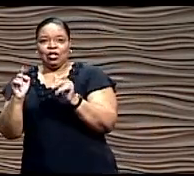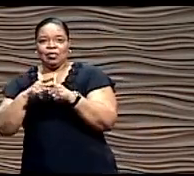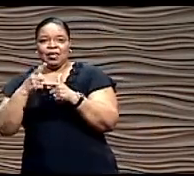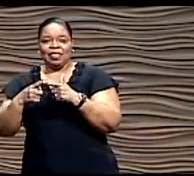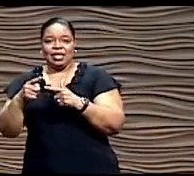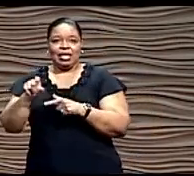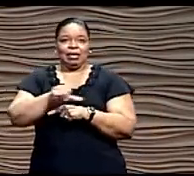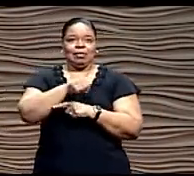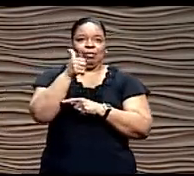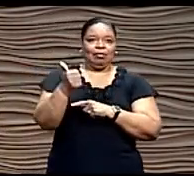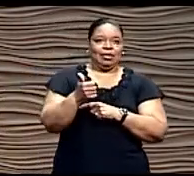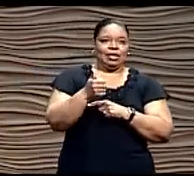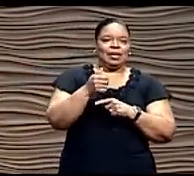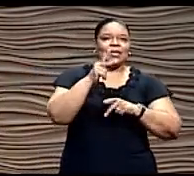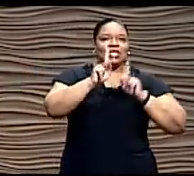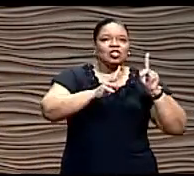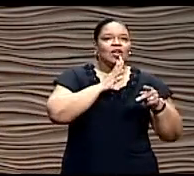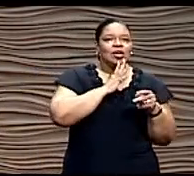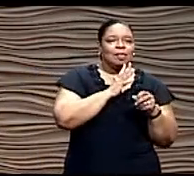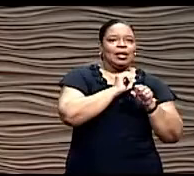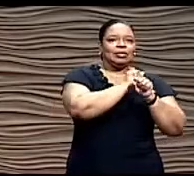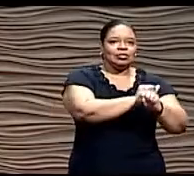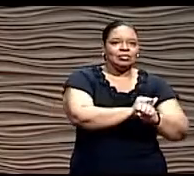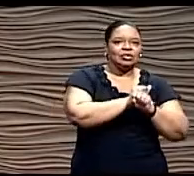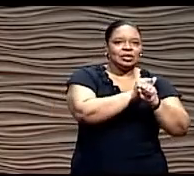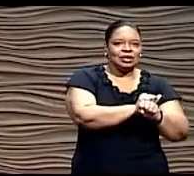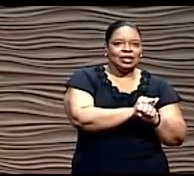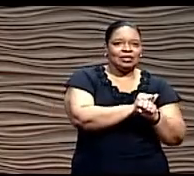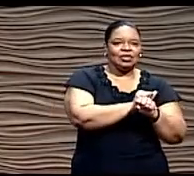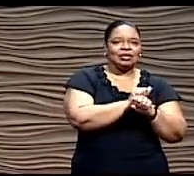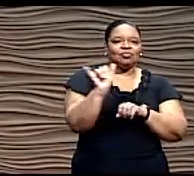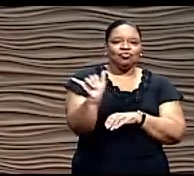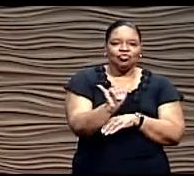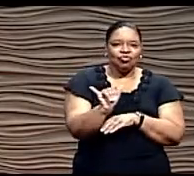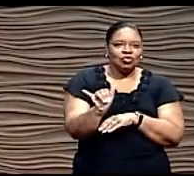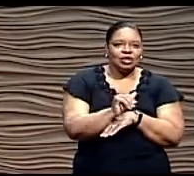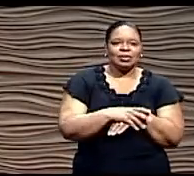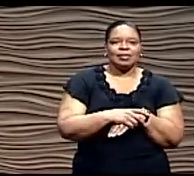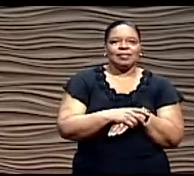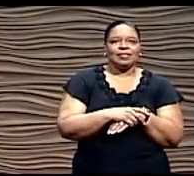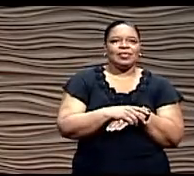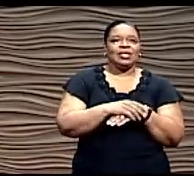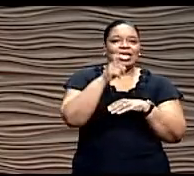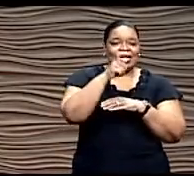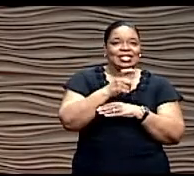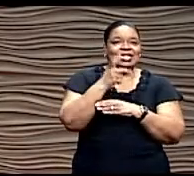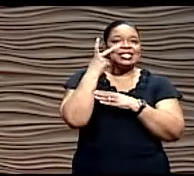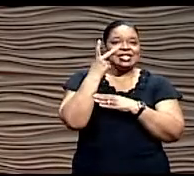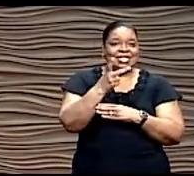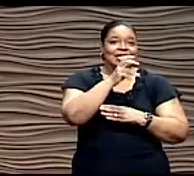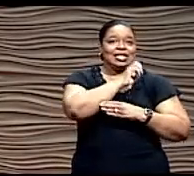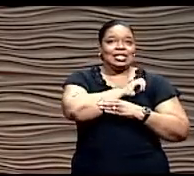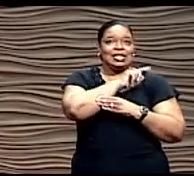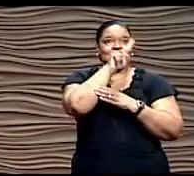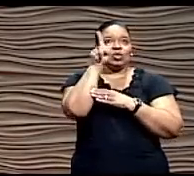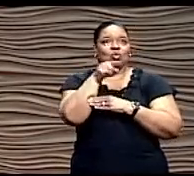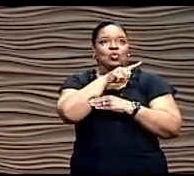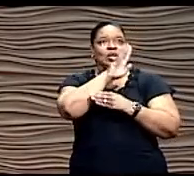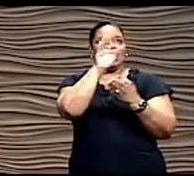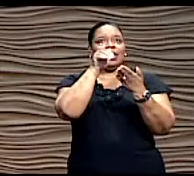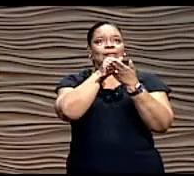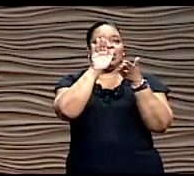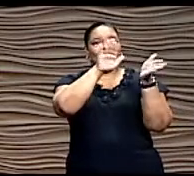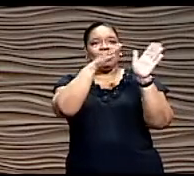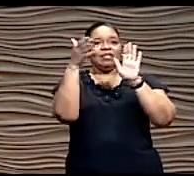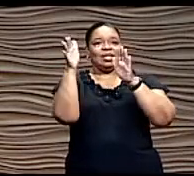about enslavement and oppression on the other side of their mouth, they need to see Ezekiel's wheel way up in